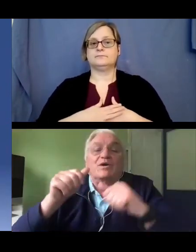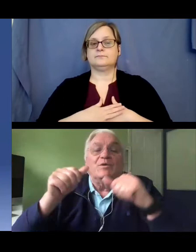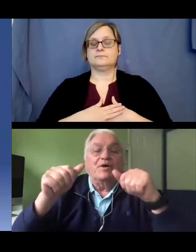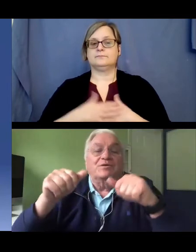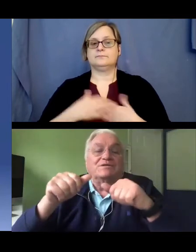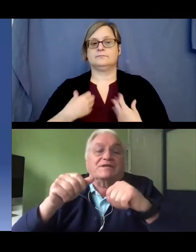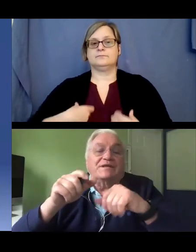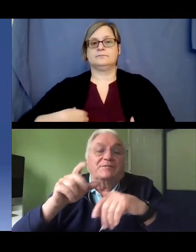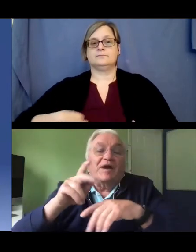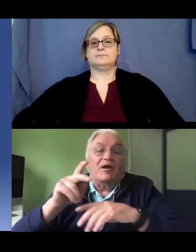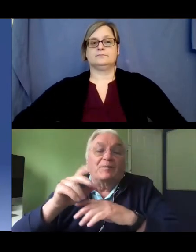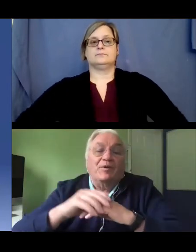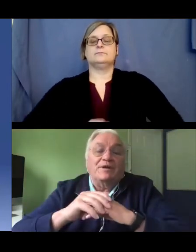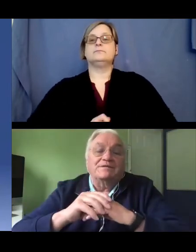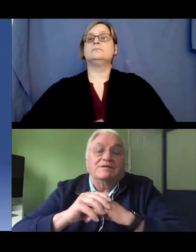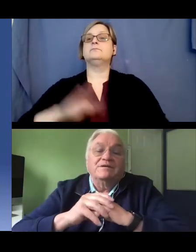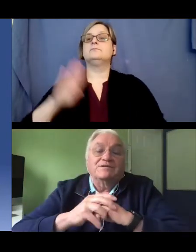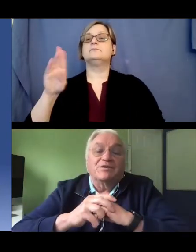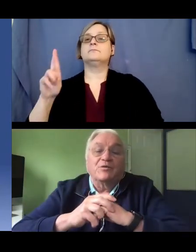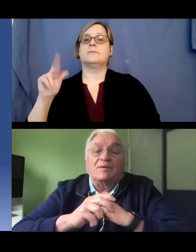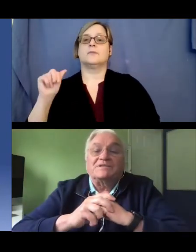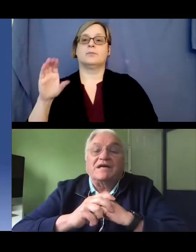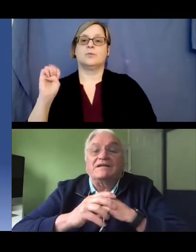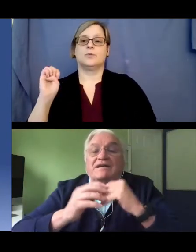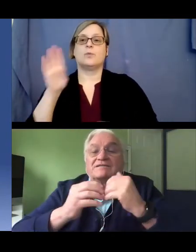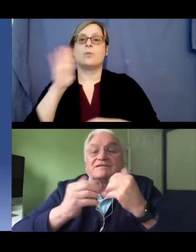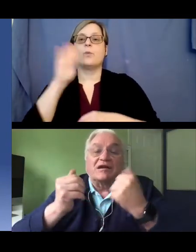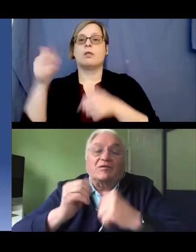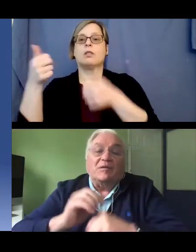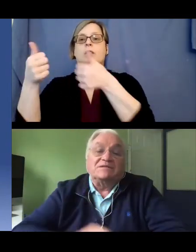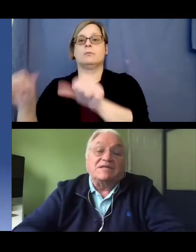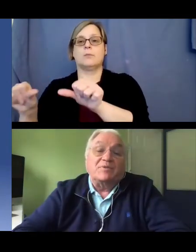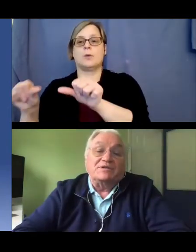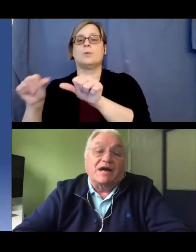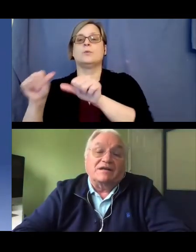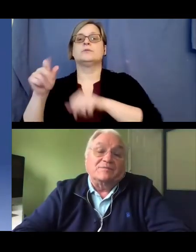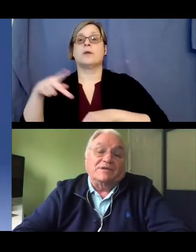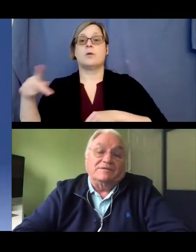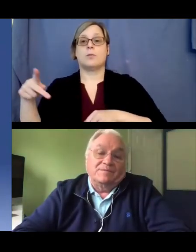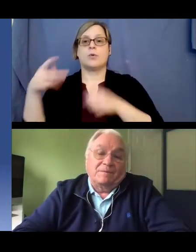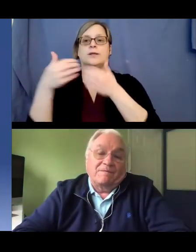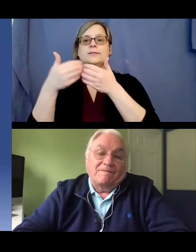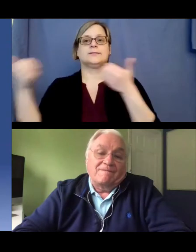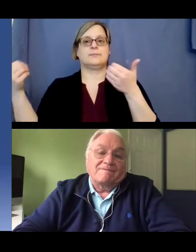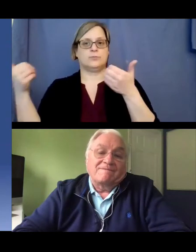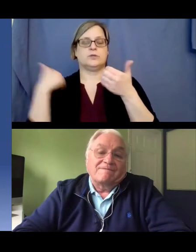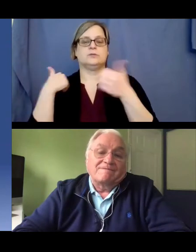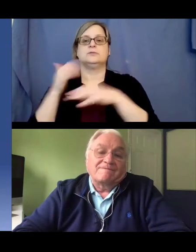We will post the PowerPoint to the website as a separate document.